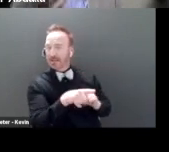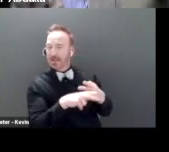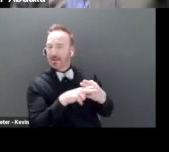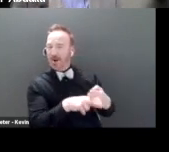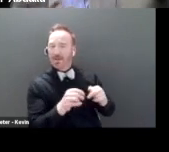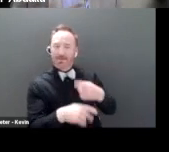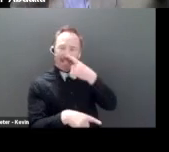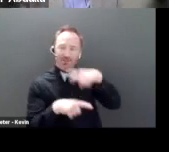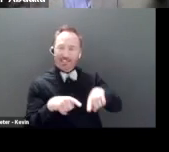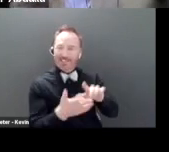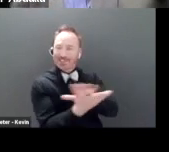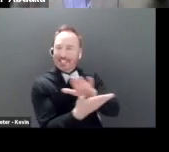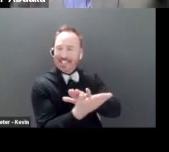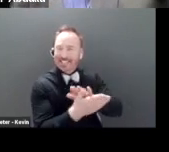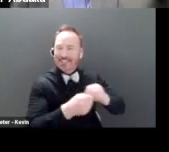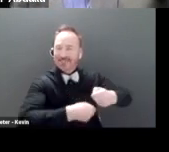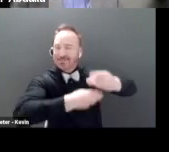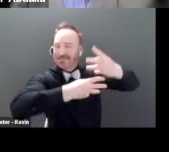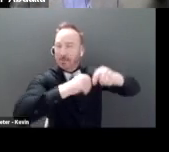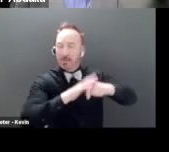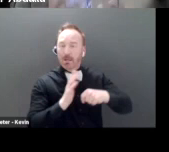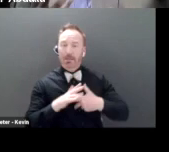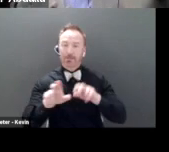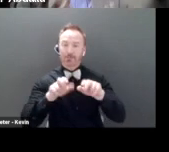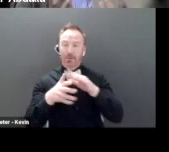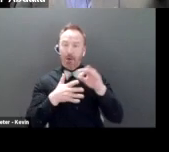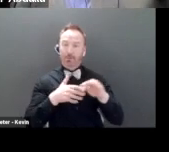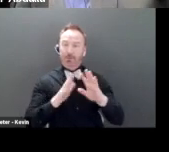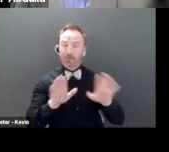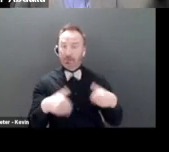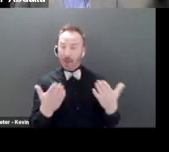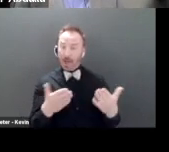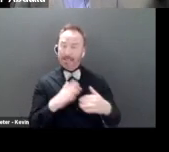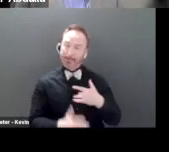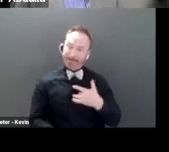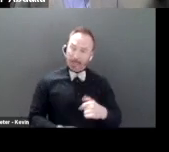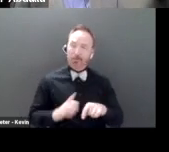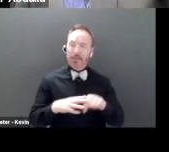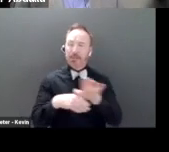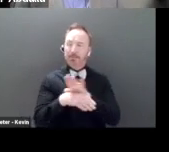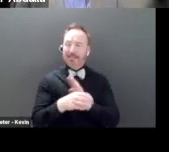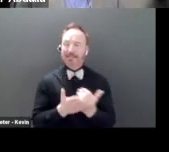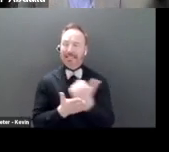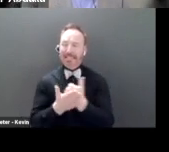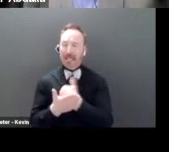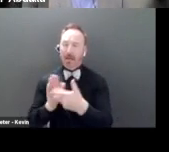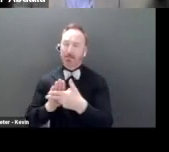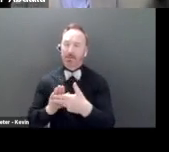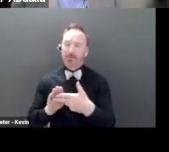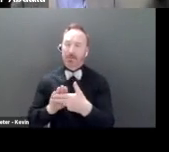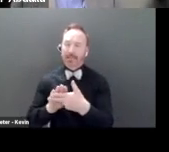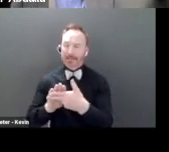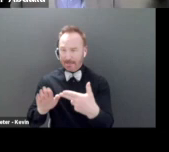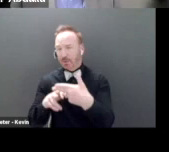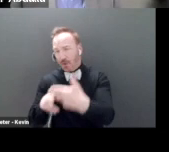Again, it's generally, when these stock options are granted, generally characterized as business income to the recipient. And there are